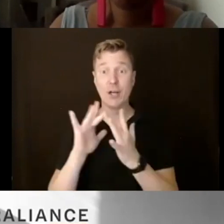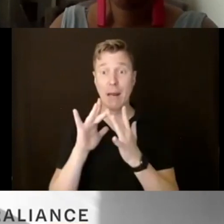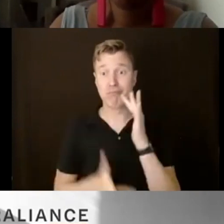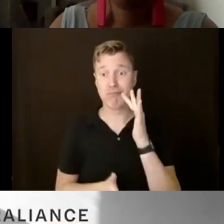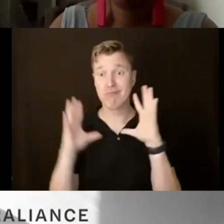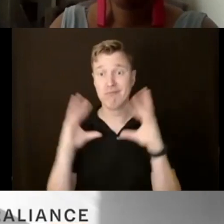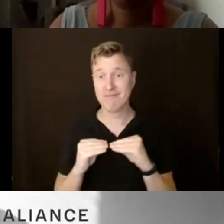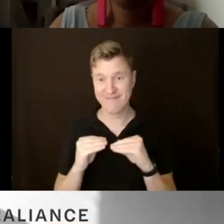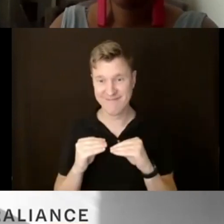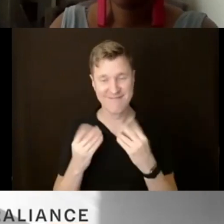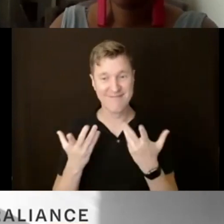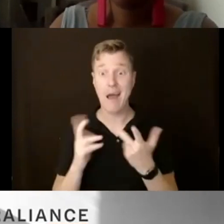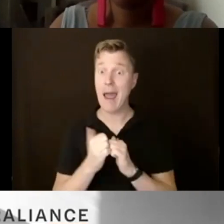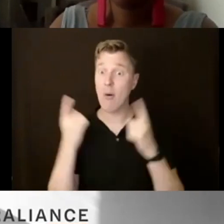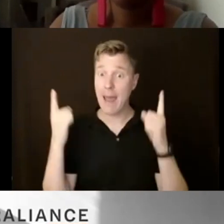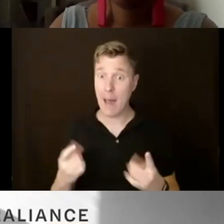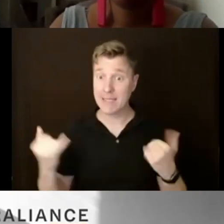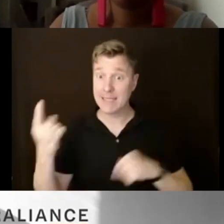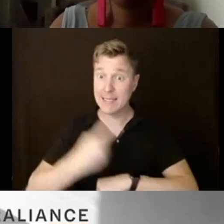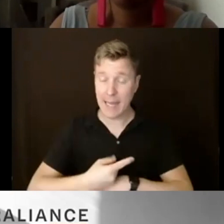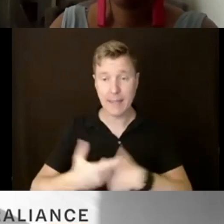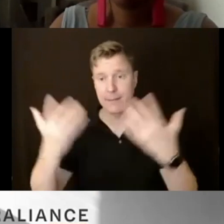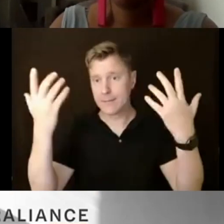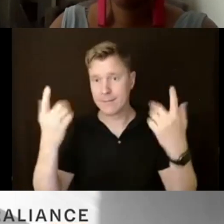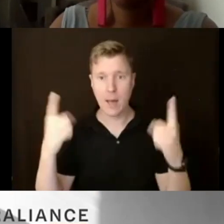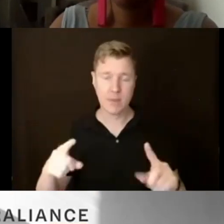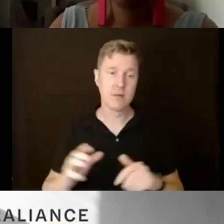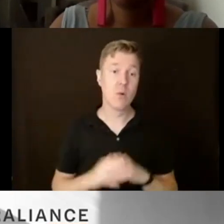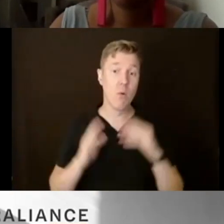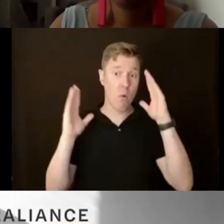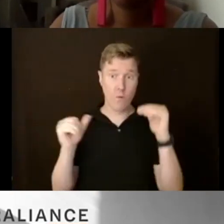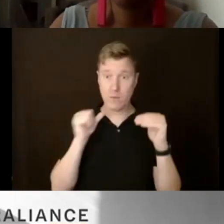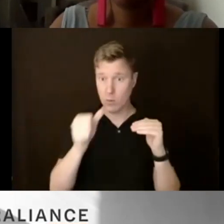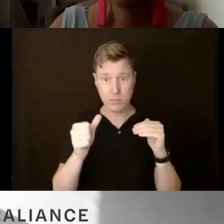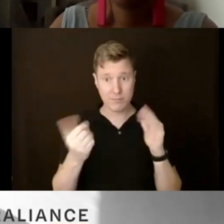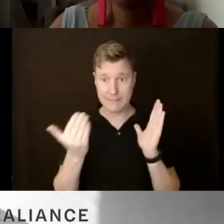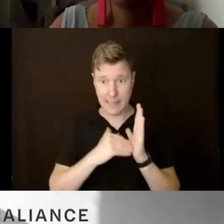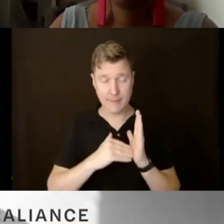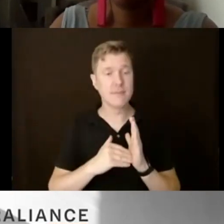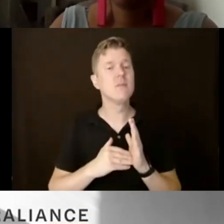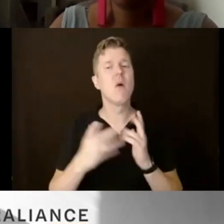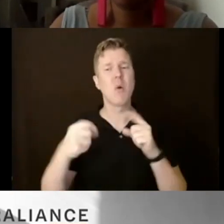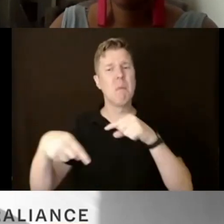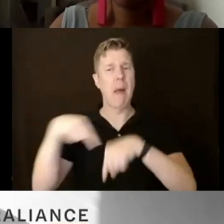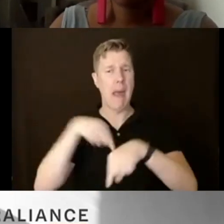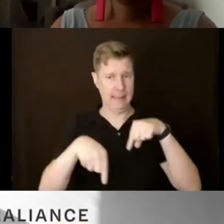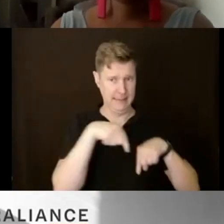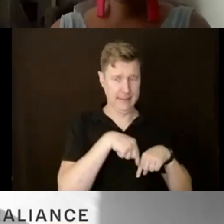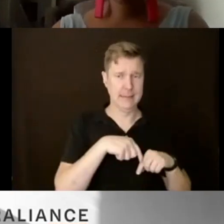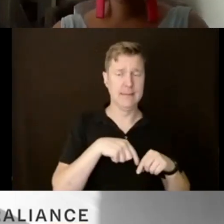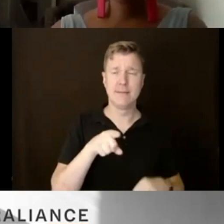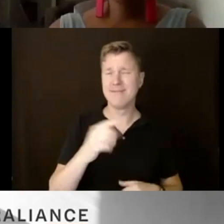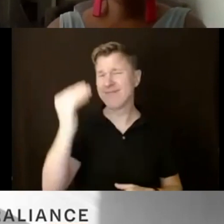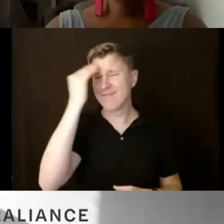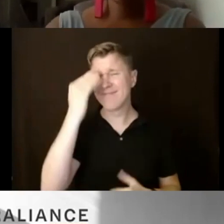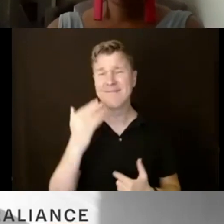know how that could have happened today, but it did. I'm hoping it won't happen again. But I wanted to go back because I know you all, I had